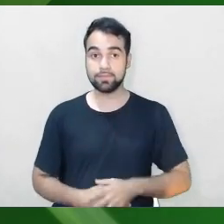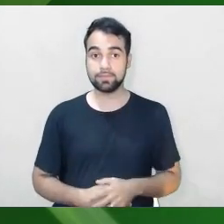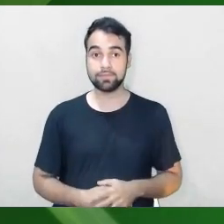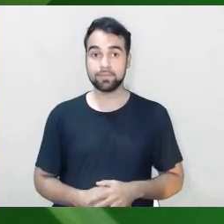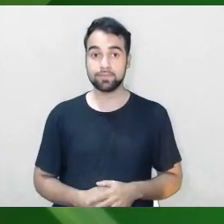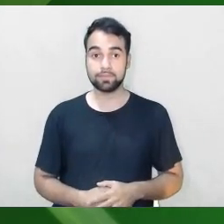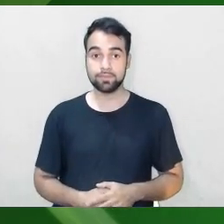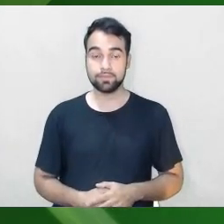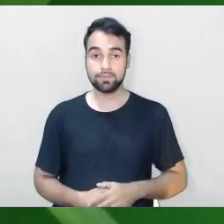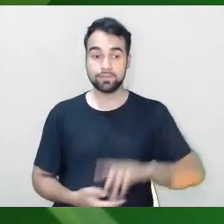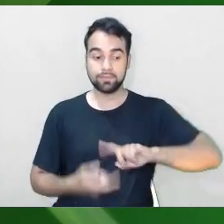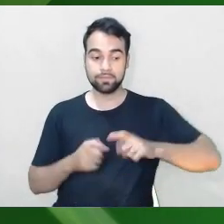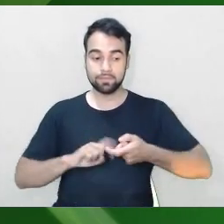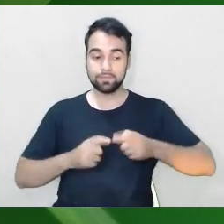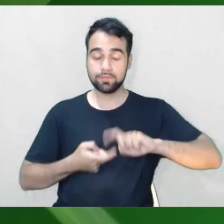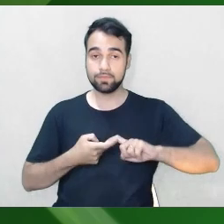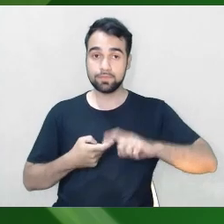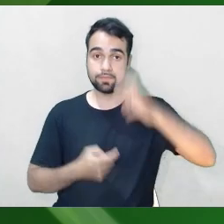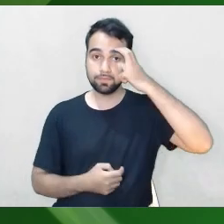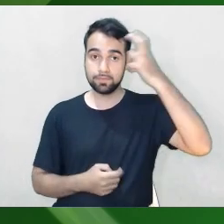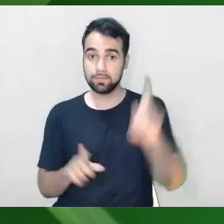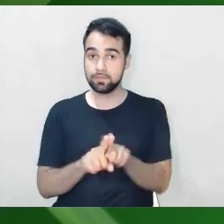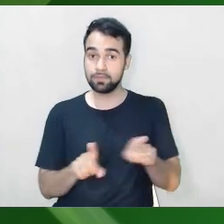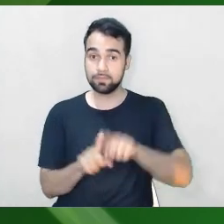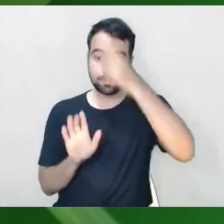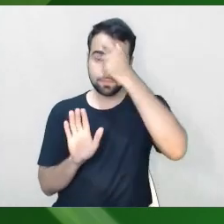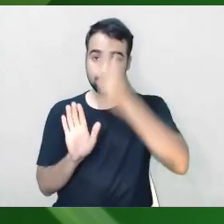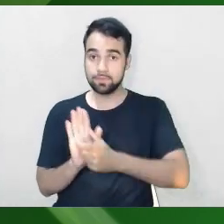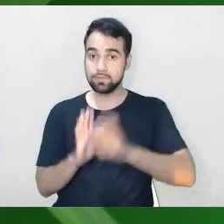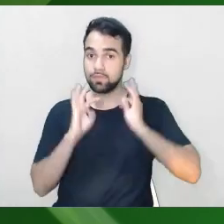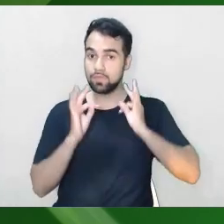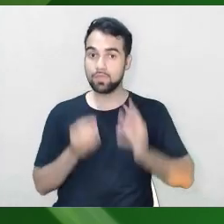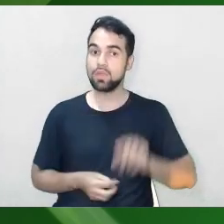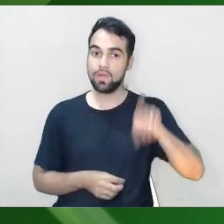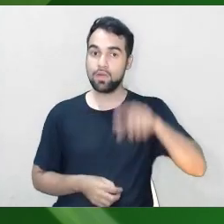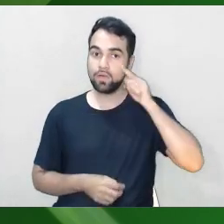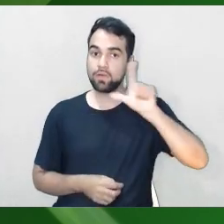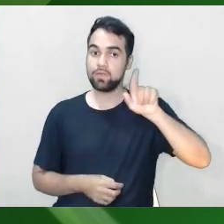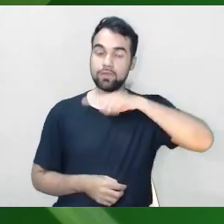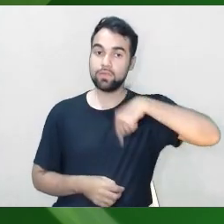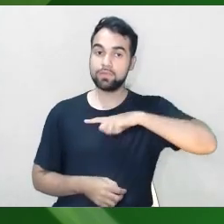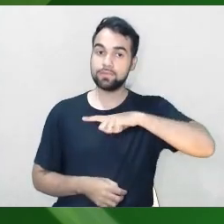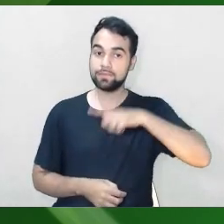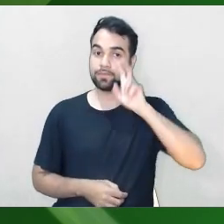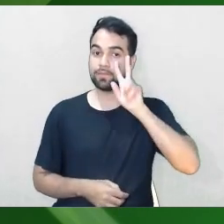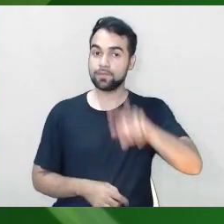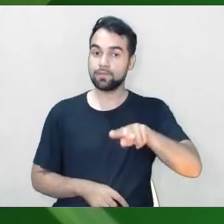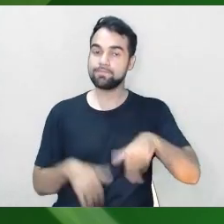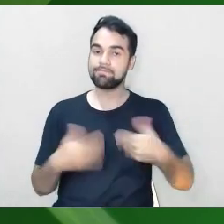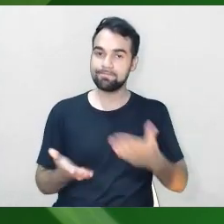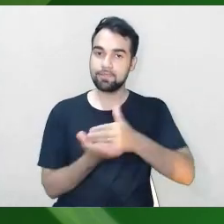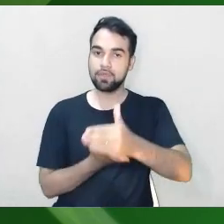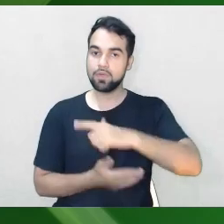automatic answers, and smart automations with pure AI. This is our gain, so